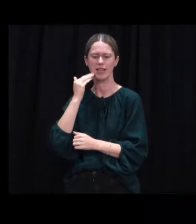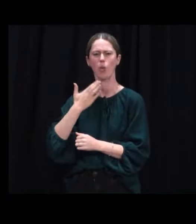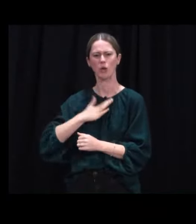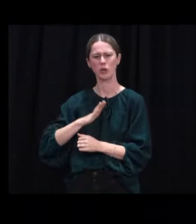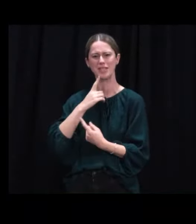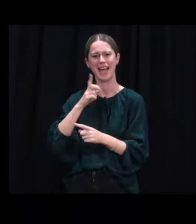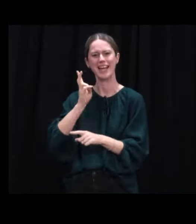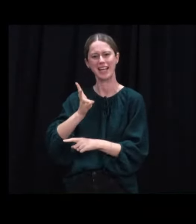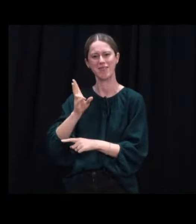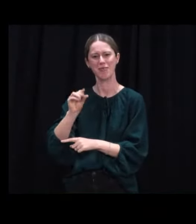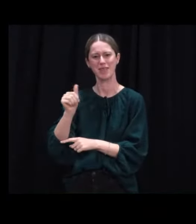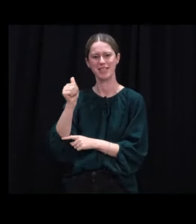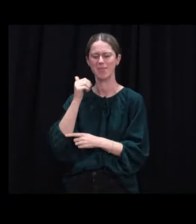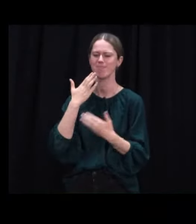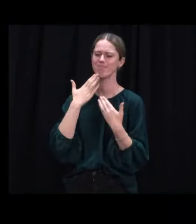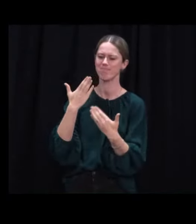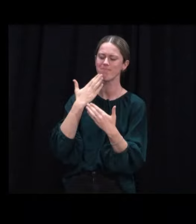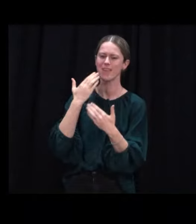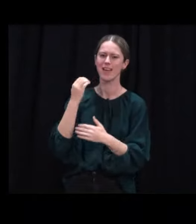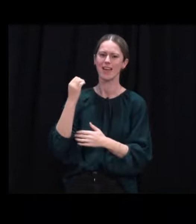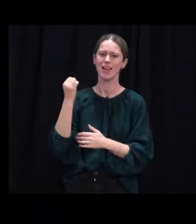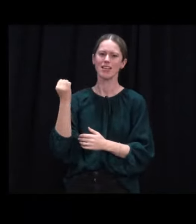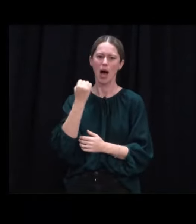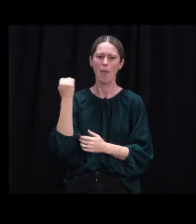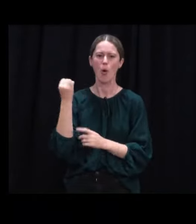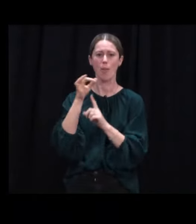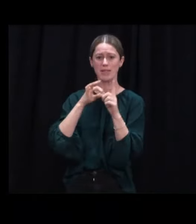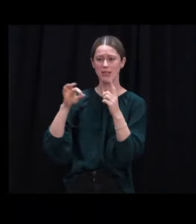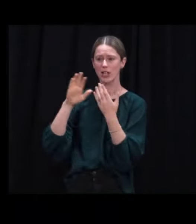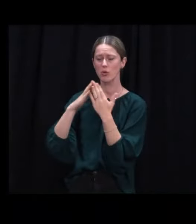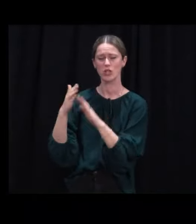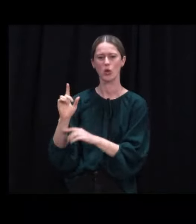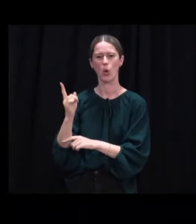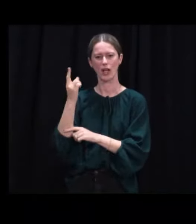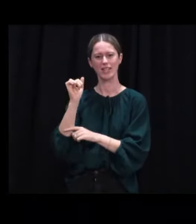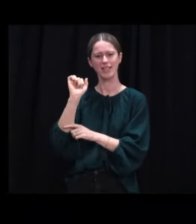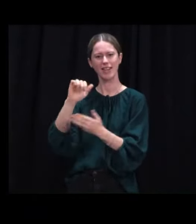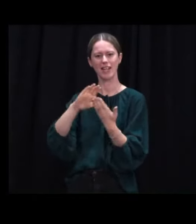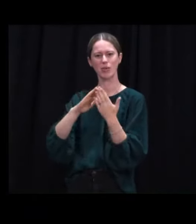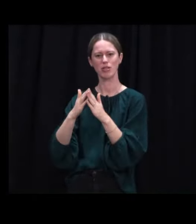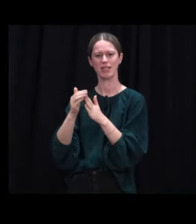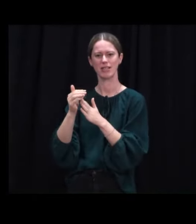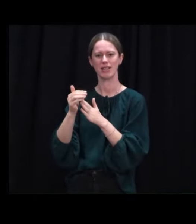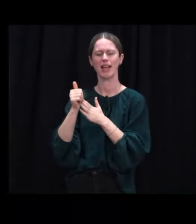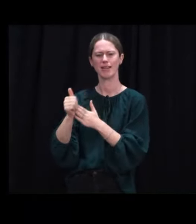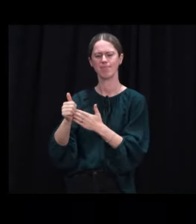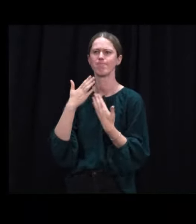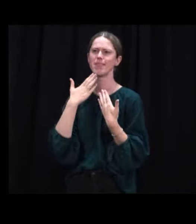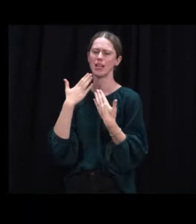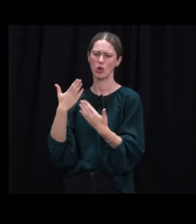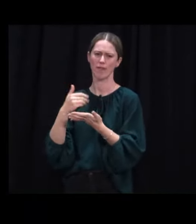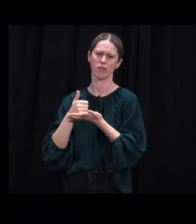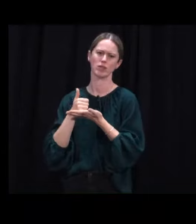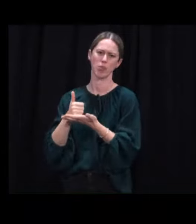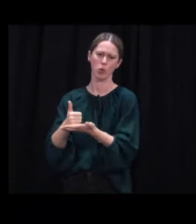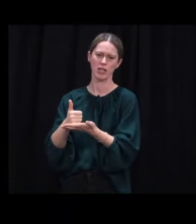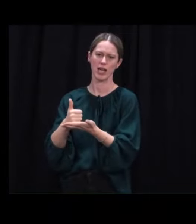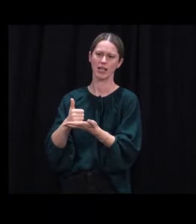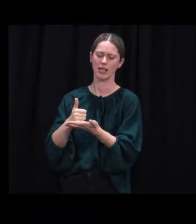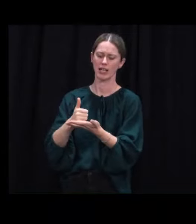yesterday to the Samoan and Pacifica community in Auckland and to their community leaders for stepping up to support the